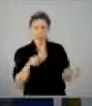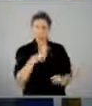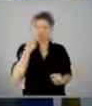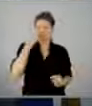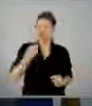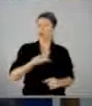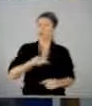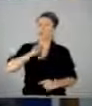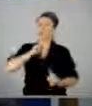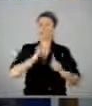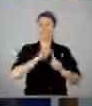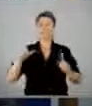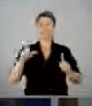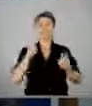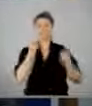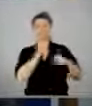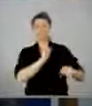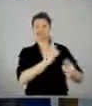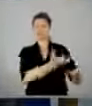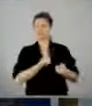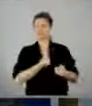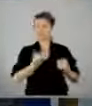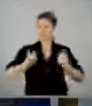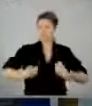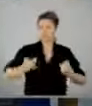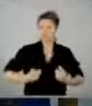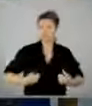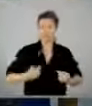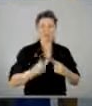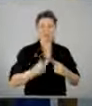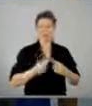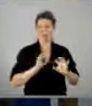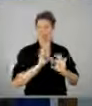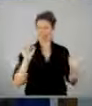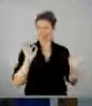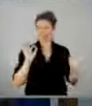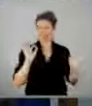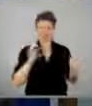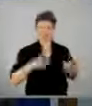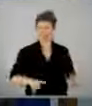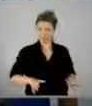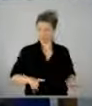against severe disease, illness and death. More importantly, it showed